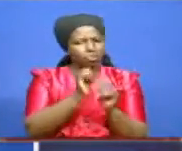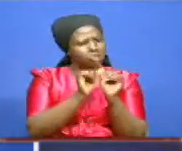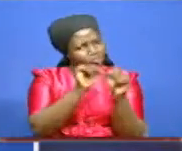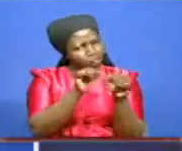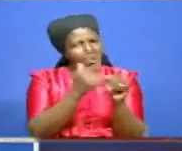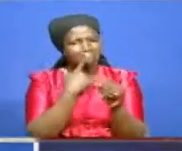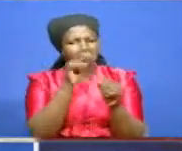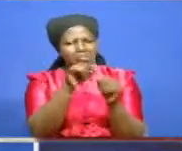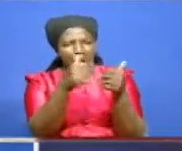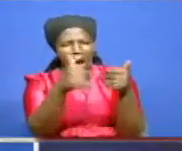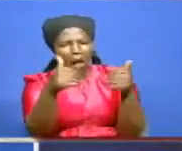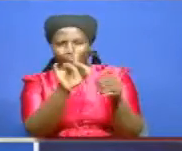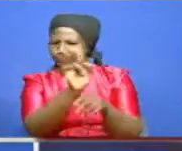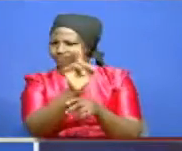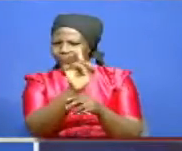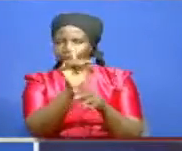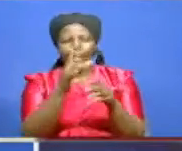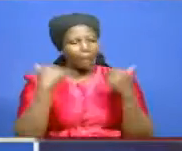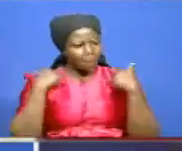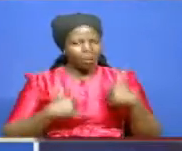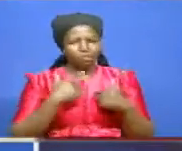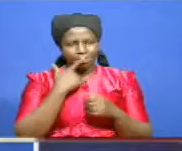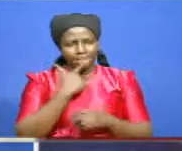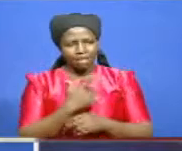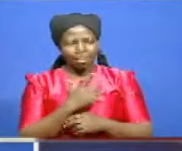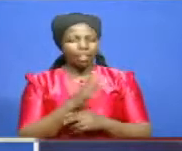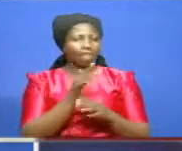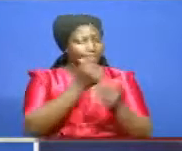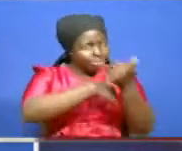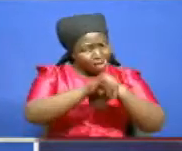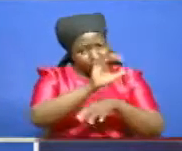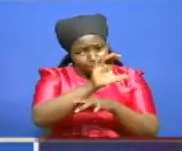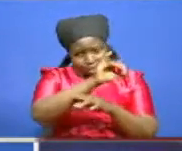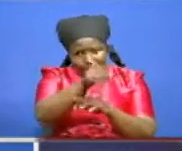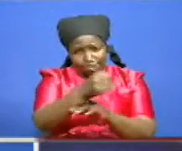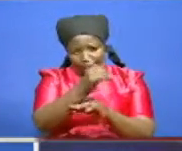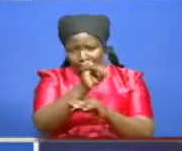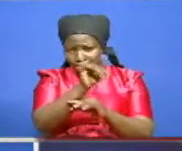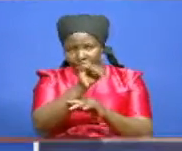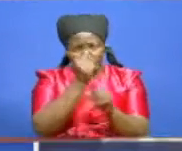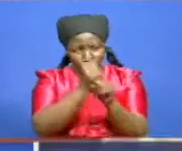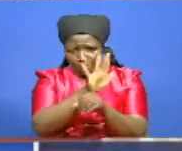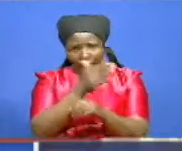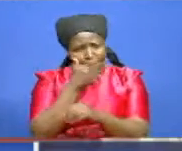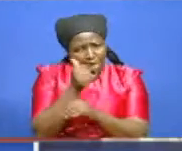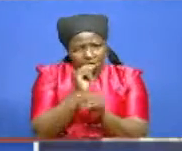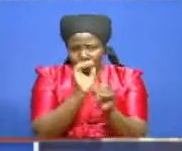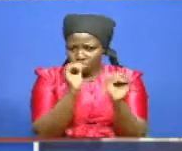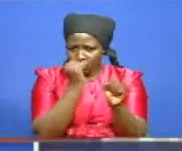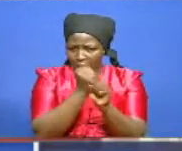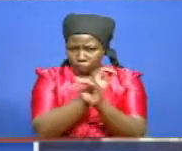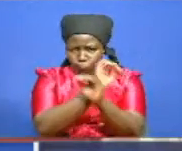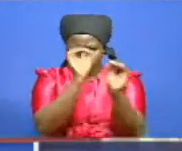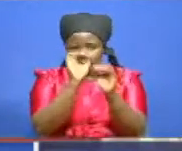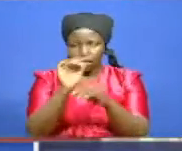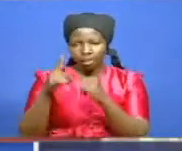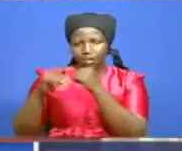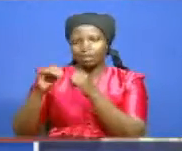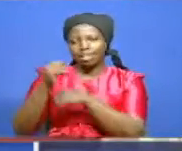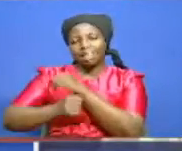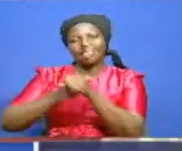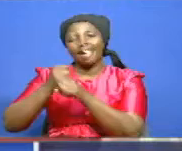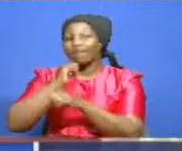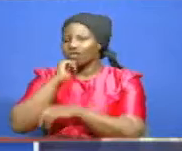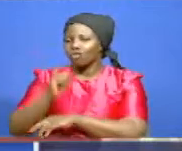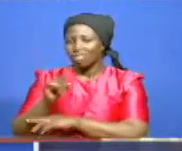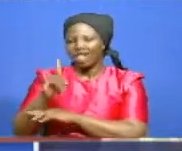described as a vacuum. And I am not saying that the acting Chief Justice is not doing her best. 60-year-old Murgor was, however, at